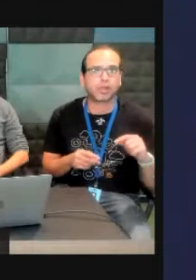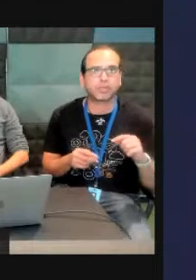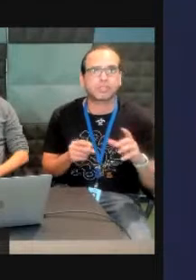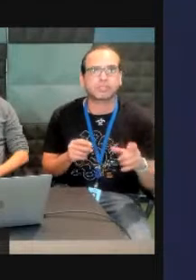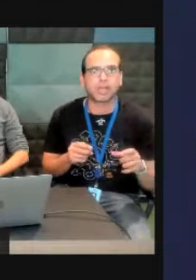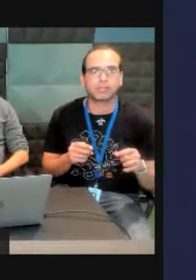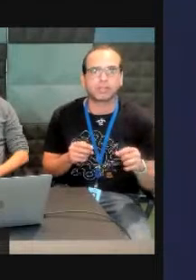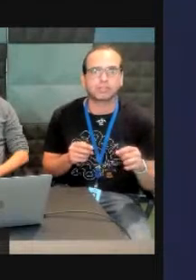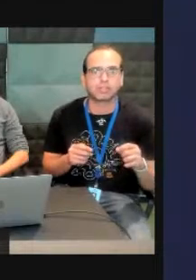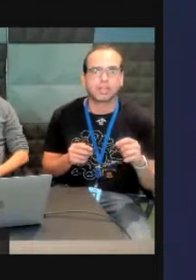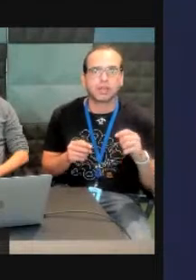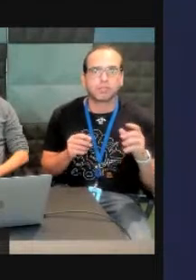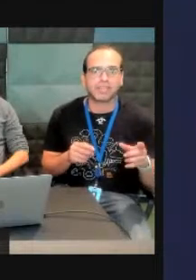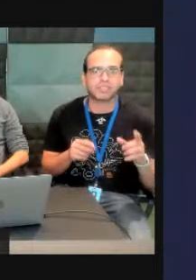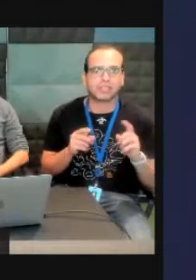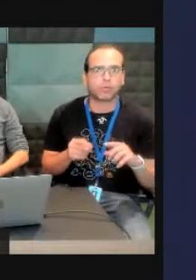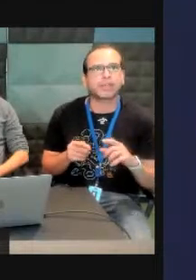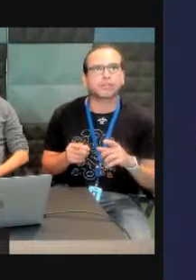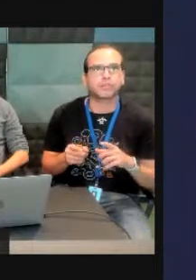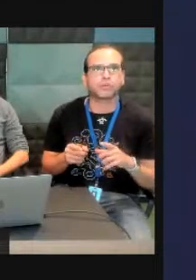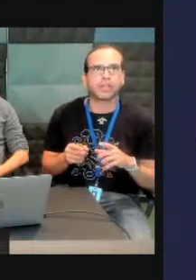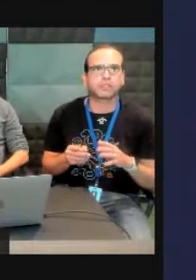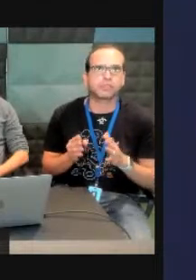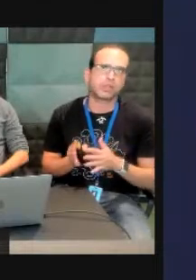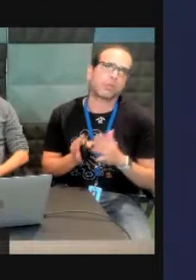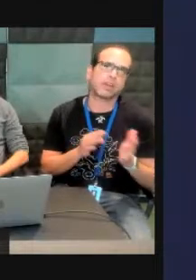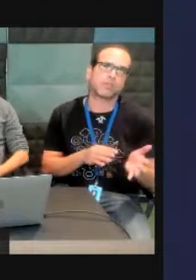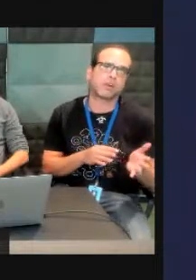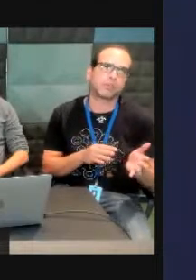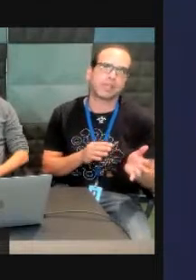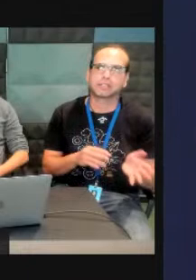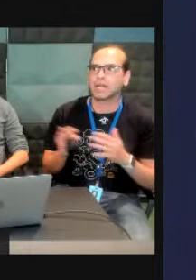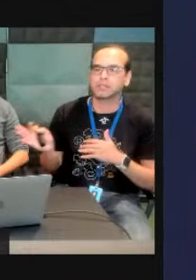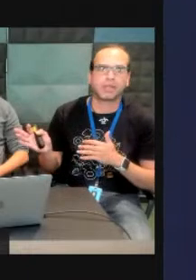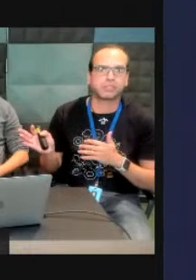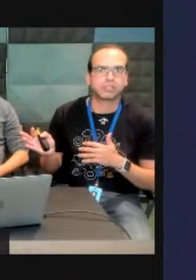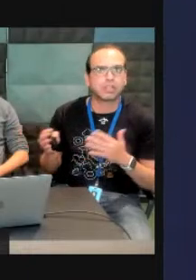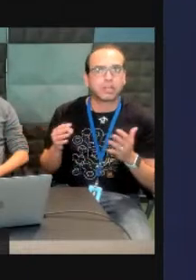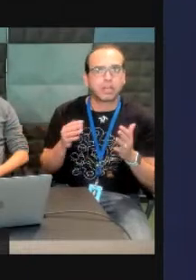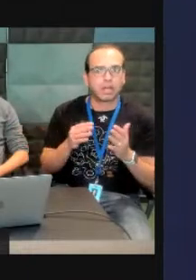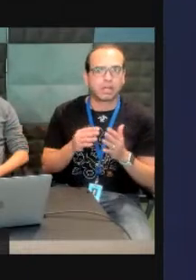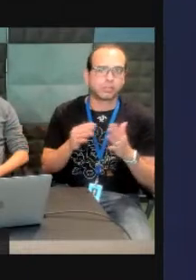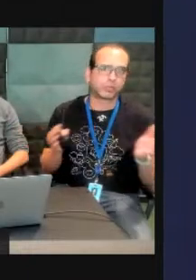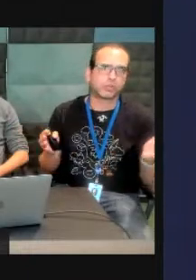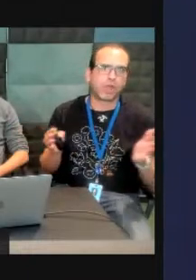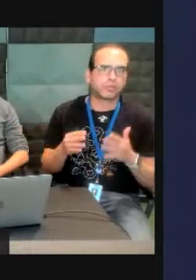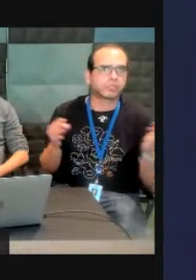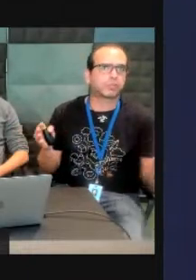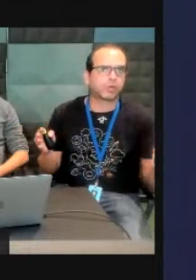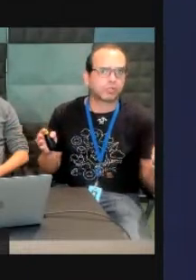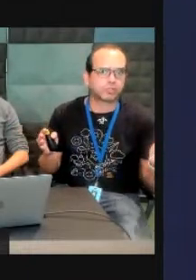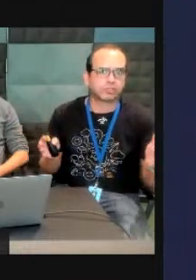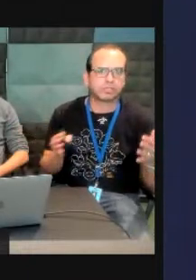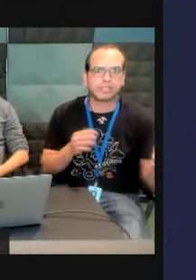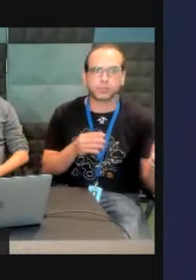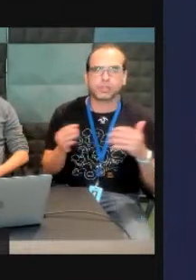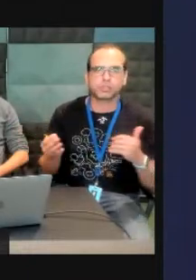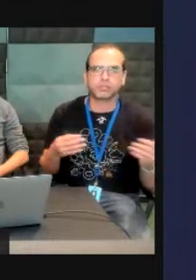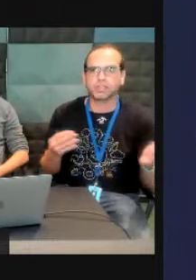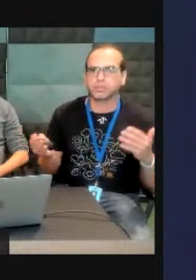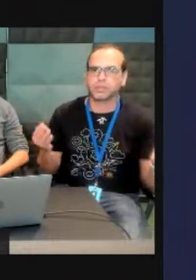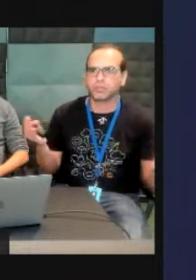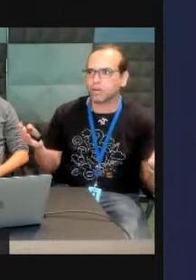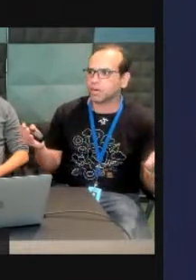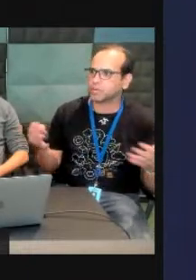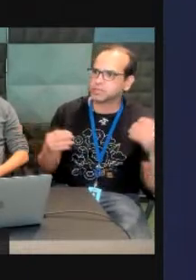consistent deployment standards, matching the right configuration to the right environment. Like Sahi mentioned, usually you have multiple clusters, each one